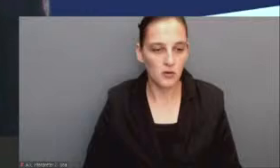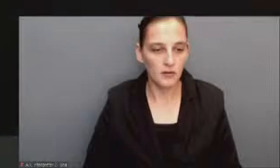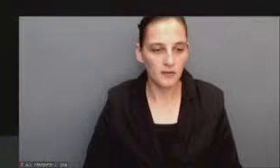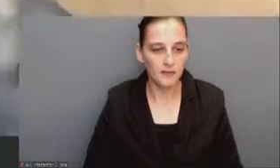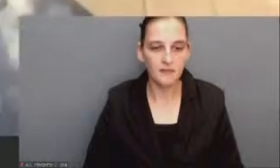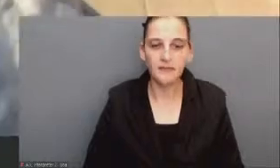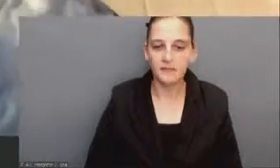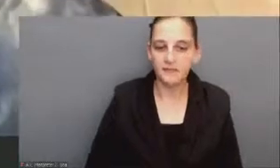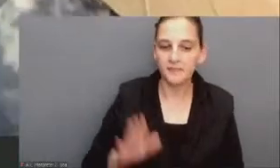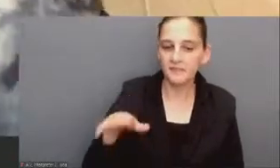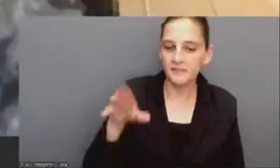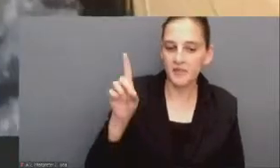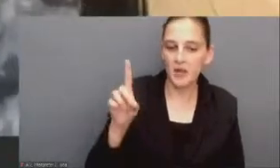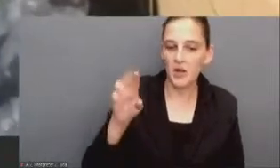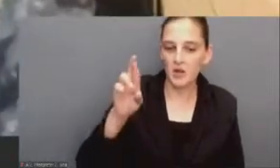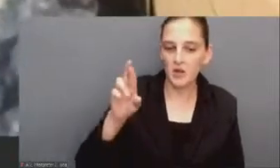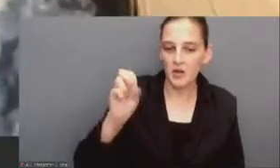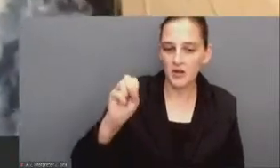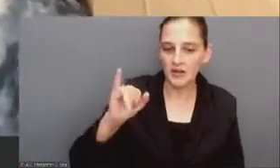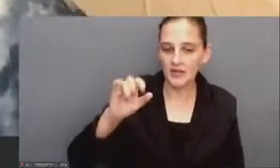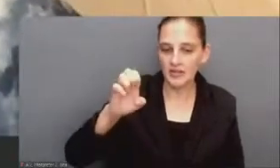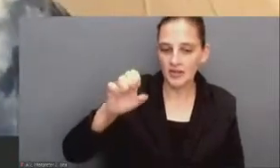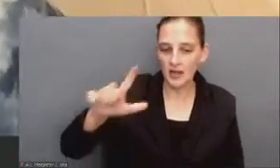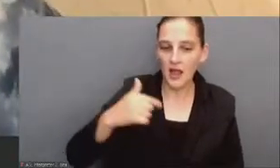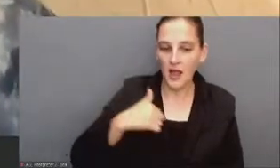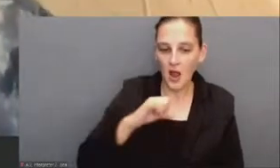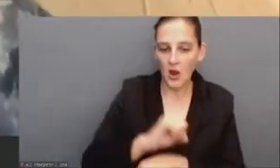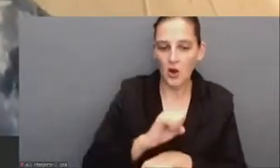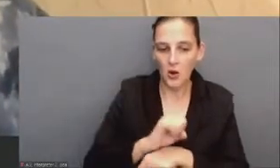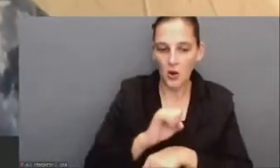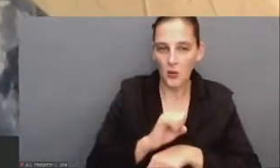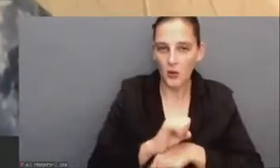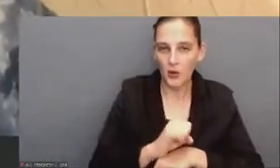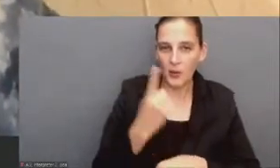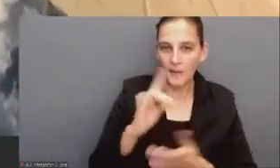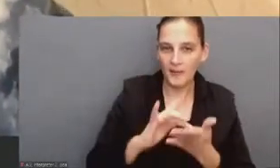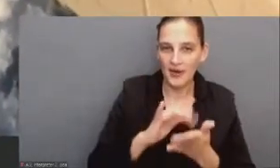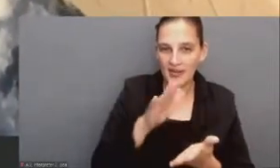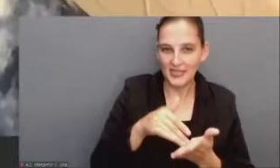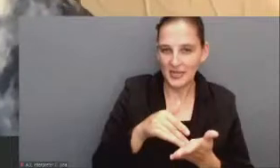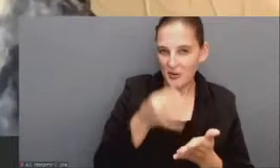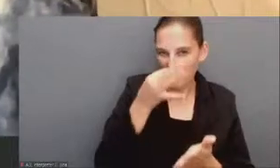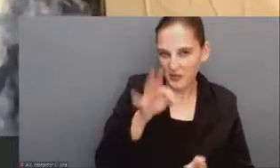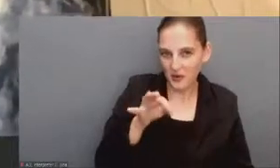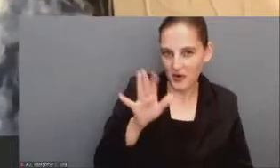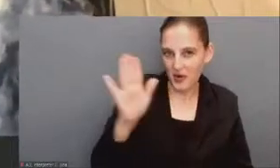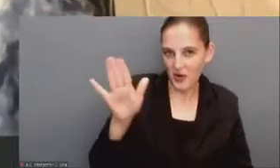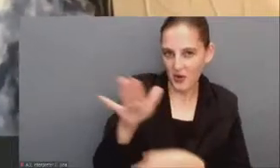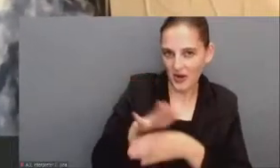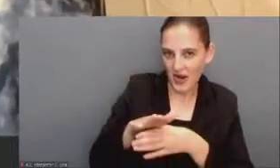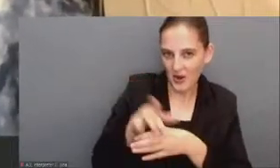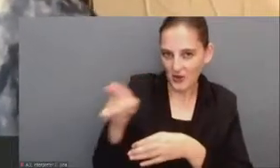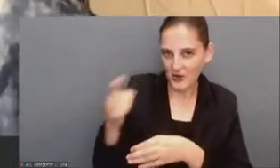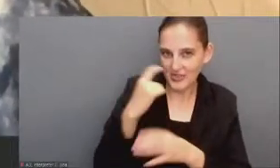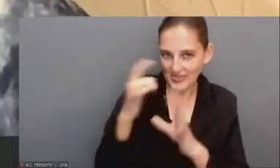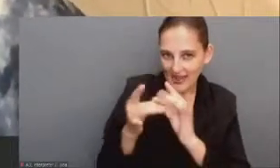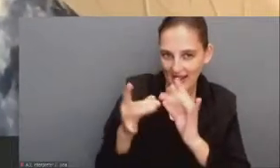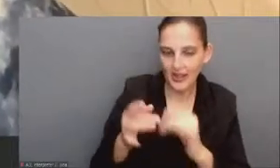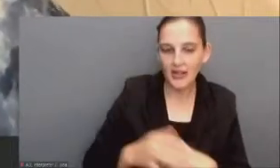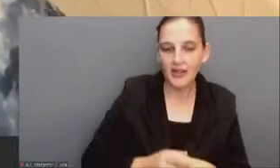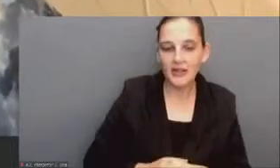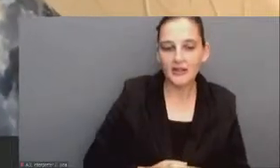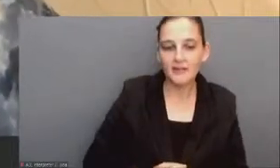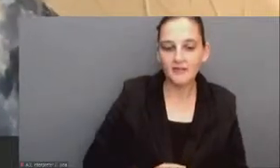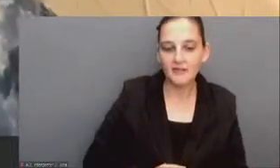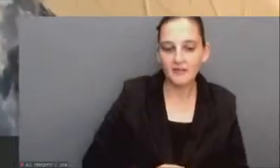Dr. Siegel, I work at North Memorial Medical Center, which is right down the road from Hennepin County, which you mentioned. And I would just like